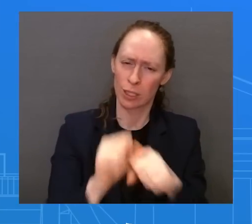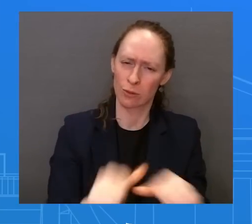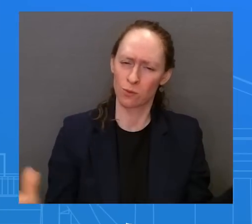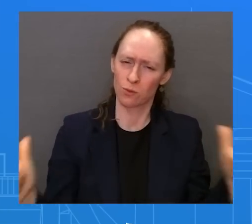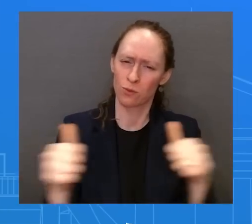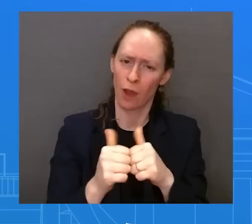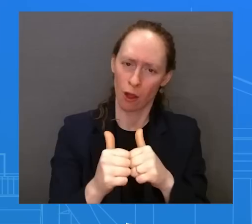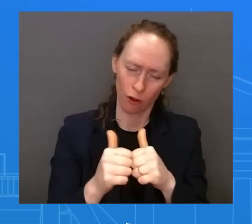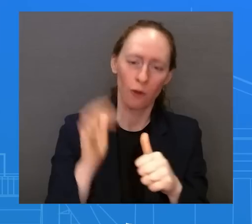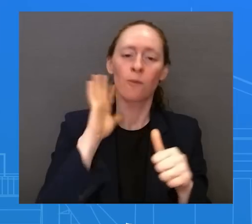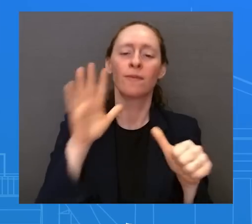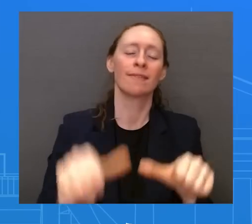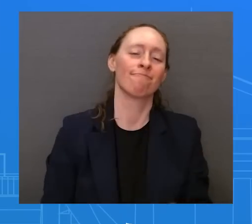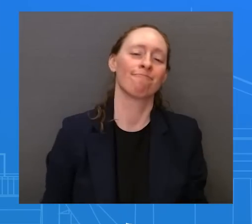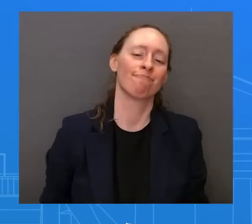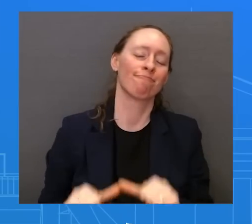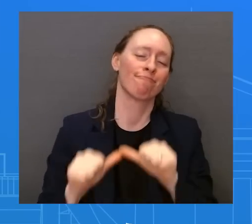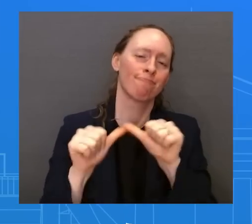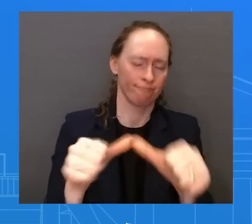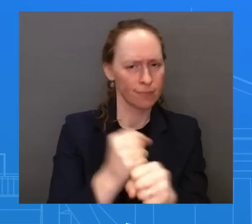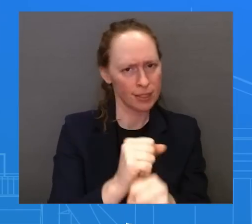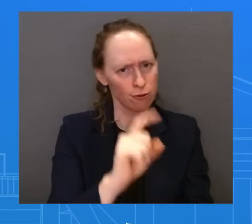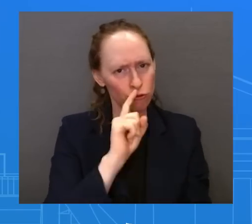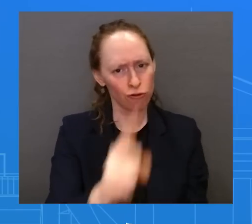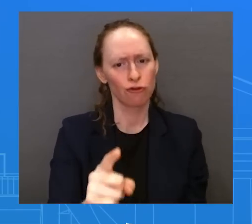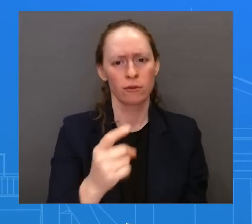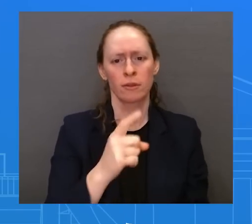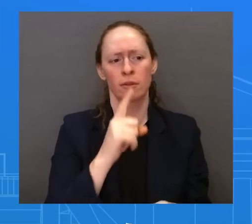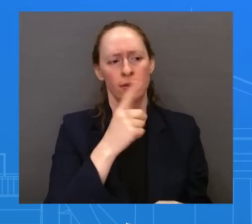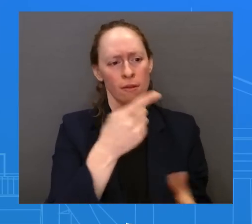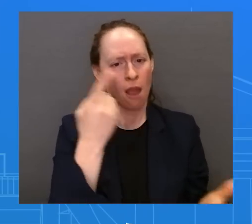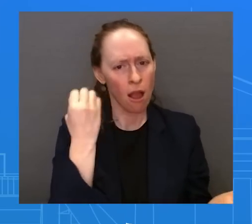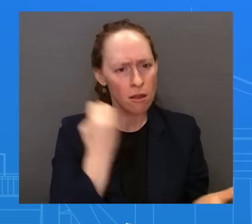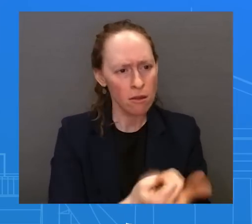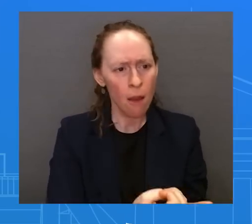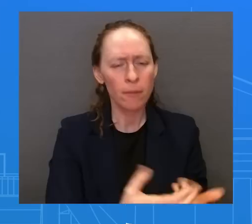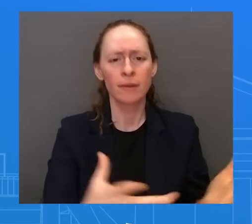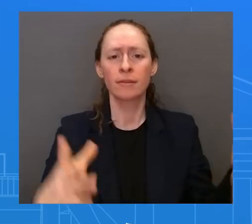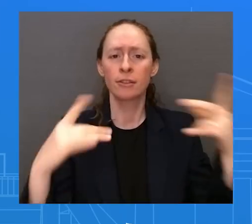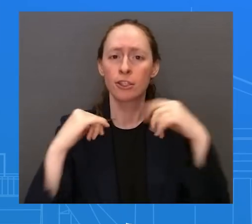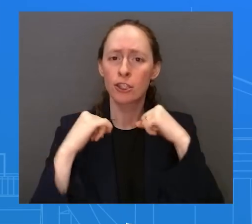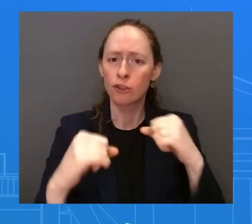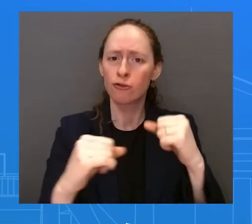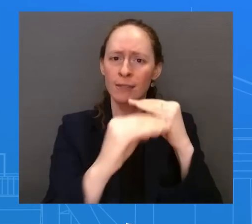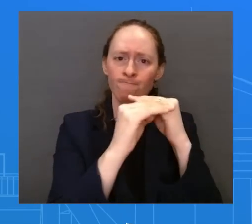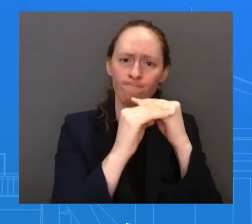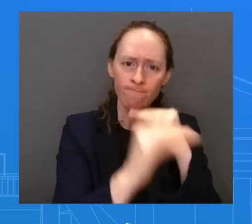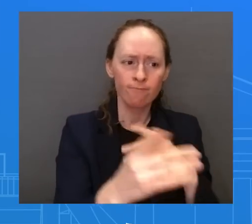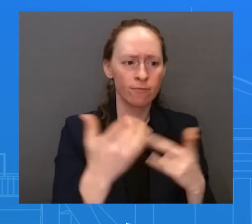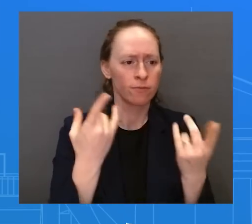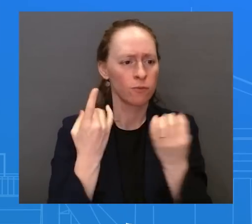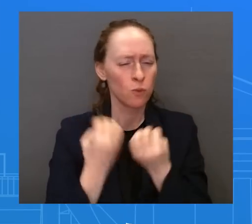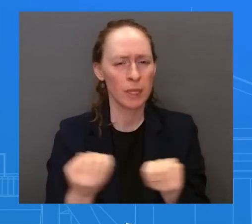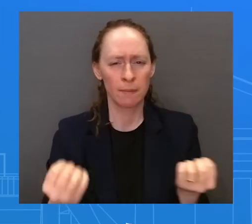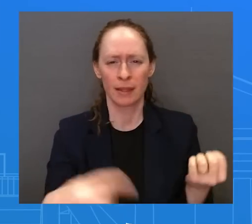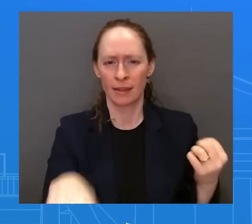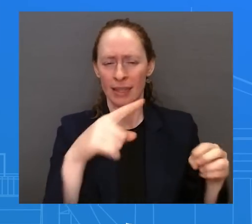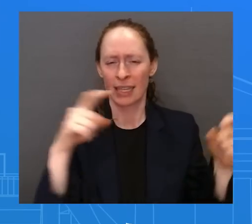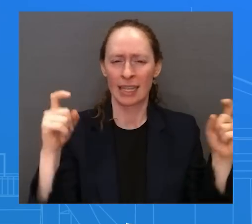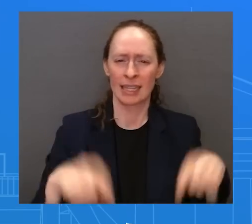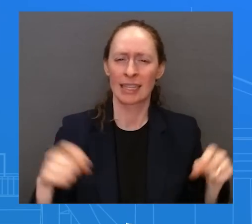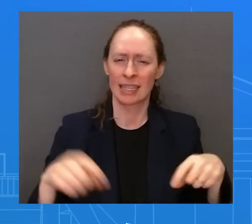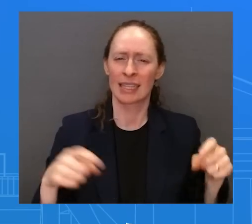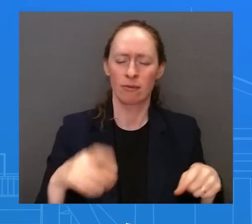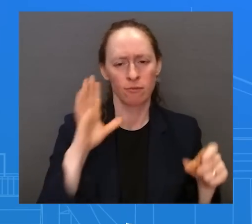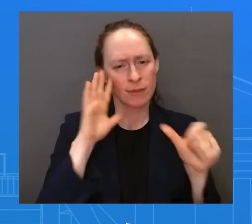sure that they have the economic and security assistance needed to fight a very uh to fight continue to fight bravely uh this uh this